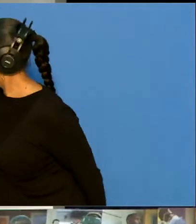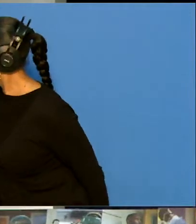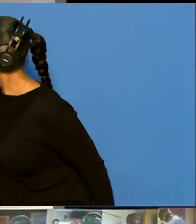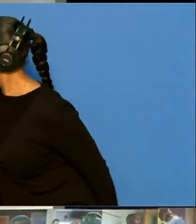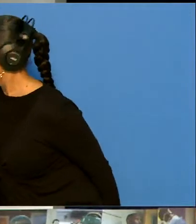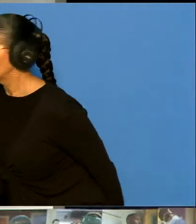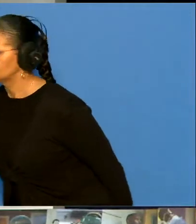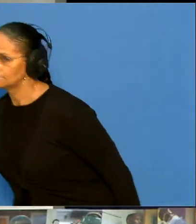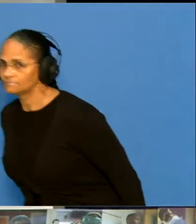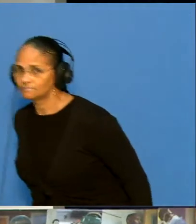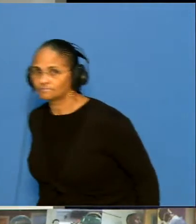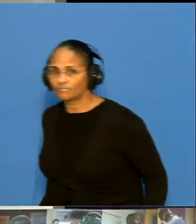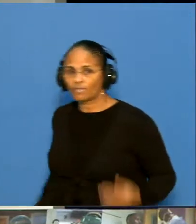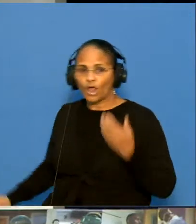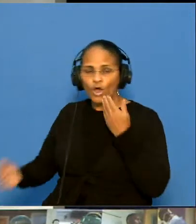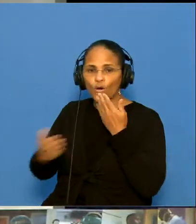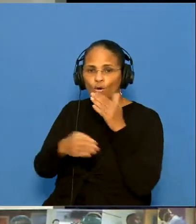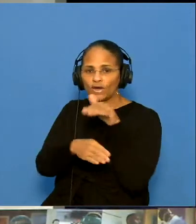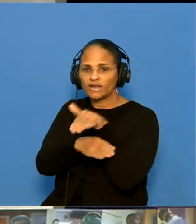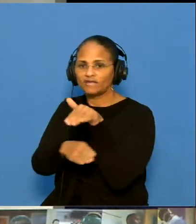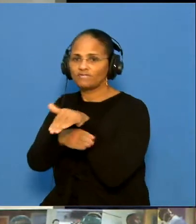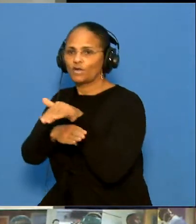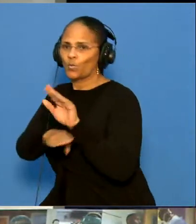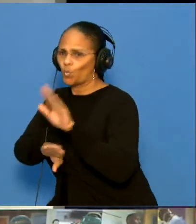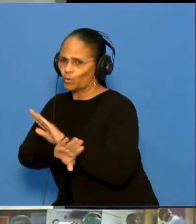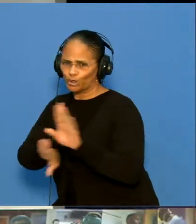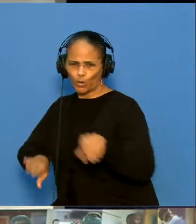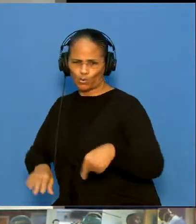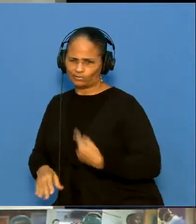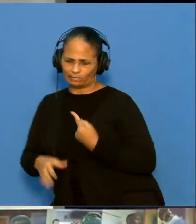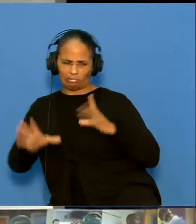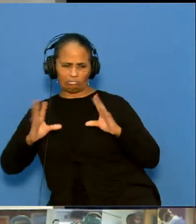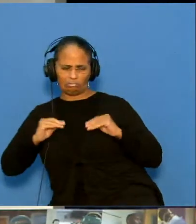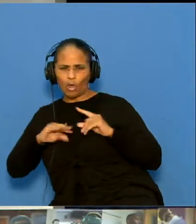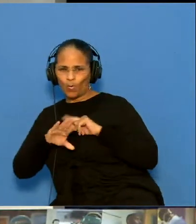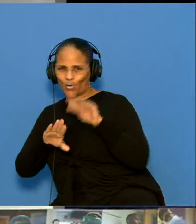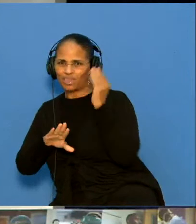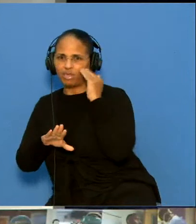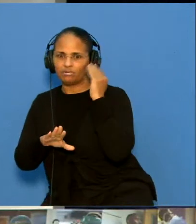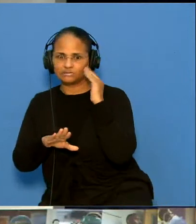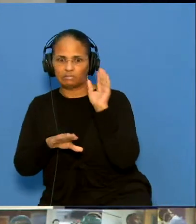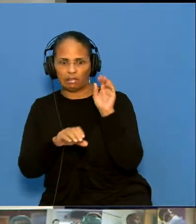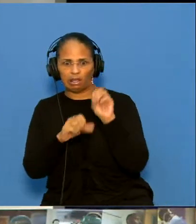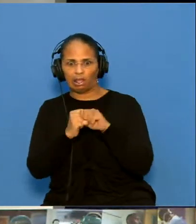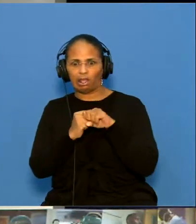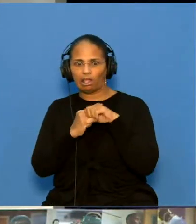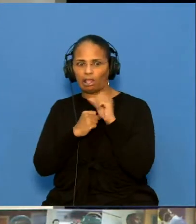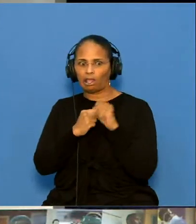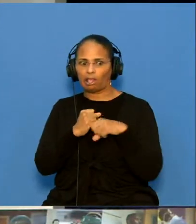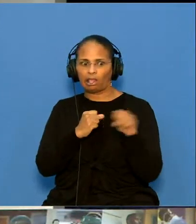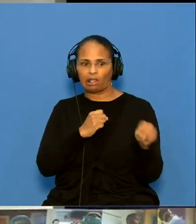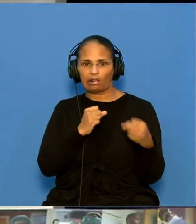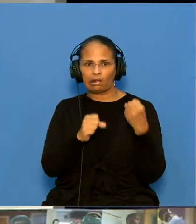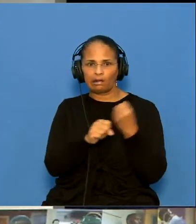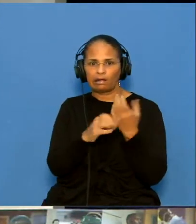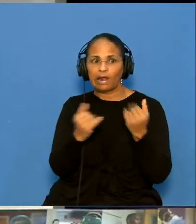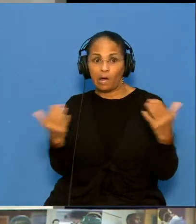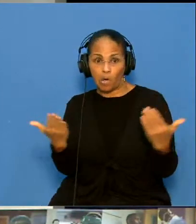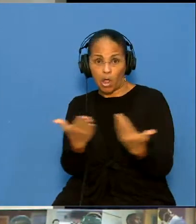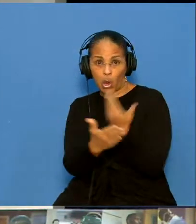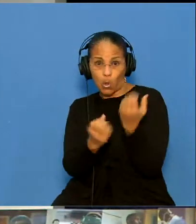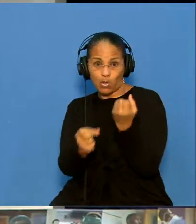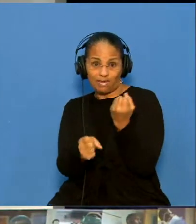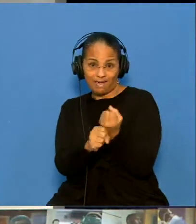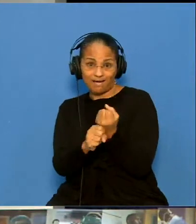Good evening. And Mr. Premier, we don't take offense. We know it's been a long year. Well, it's now a new year.